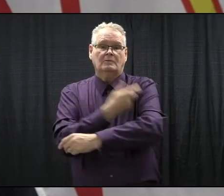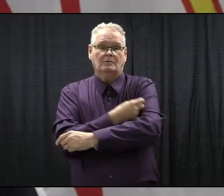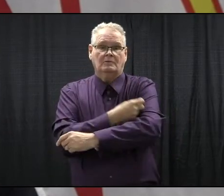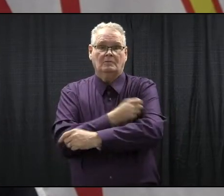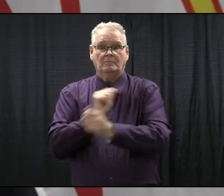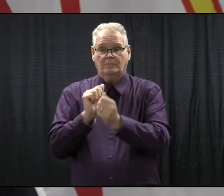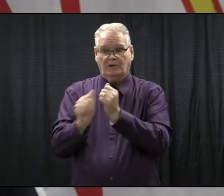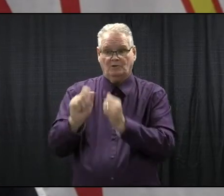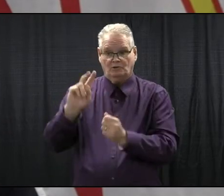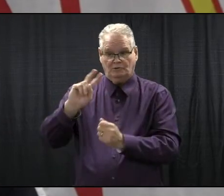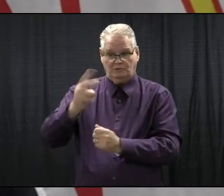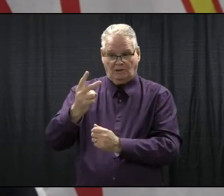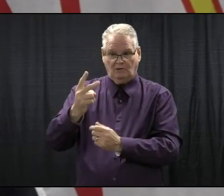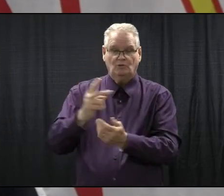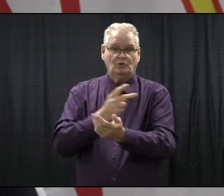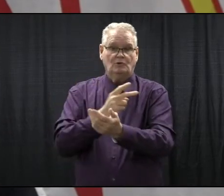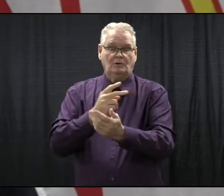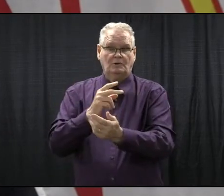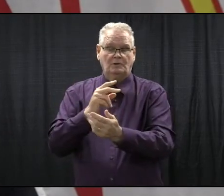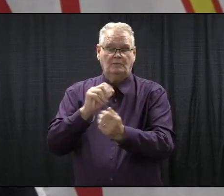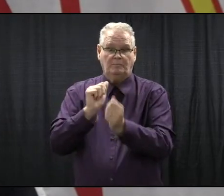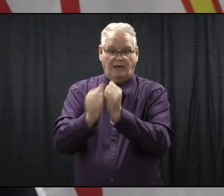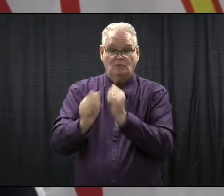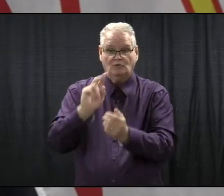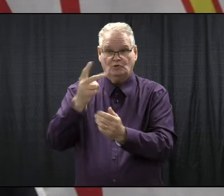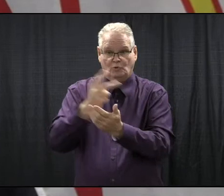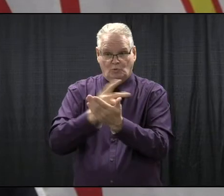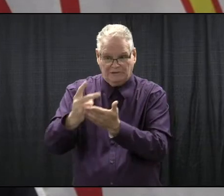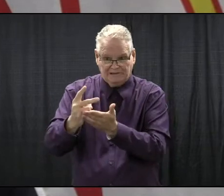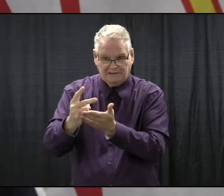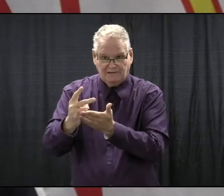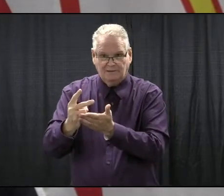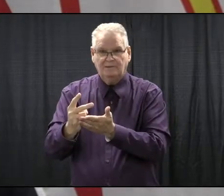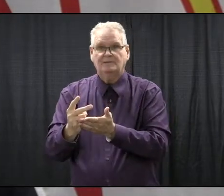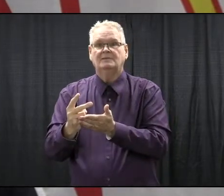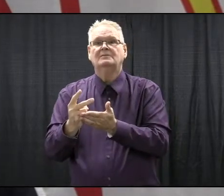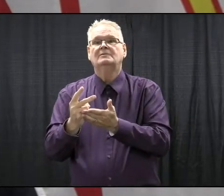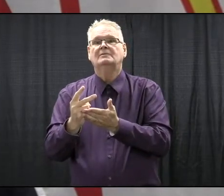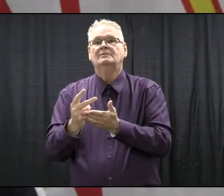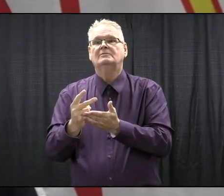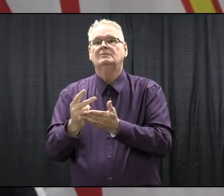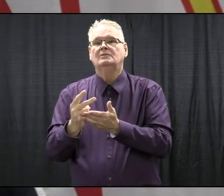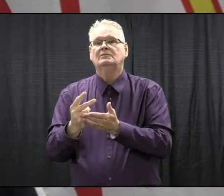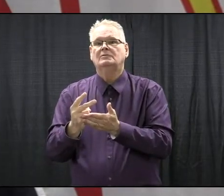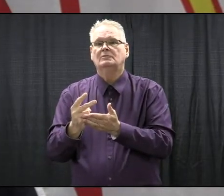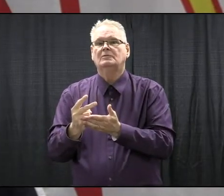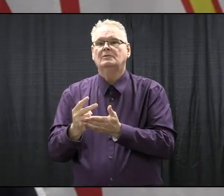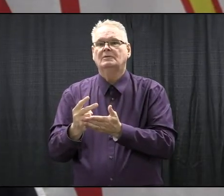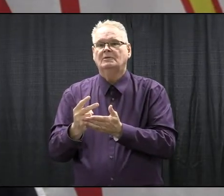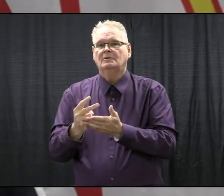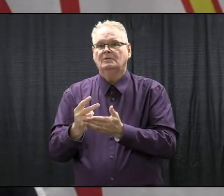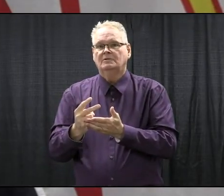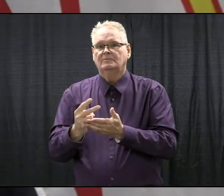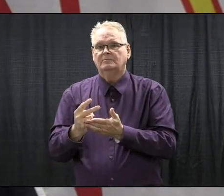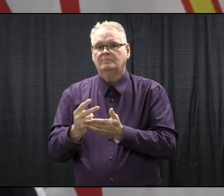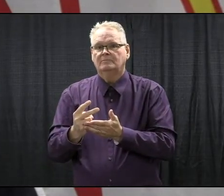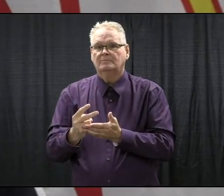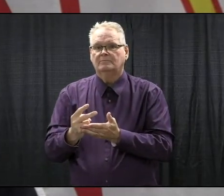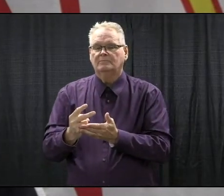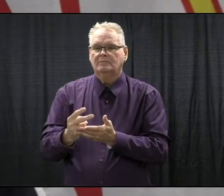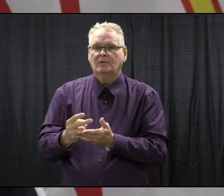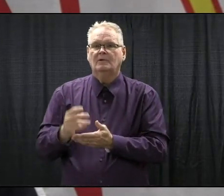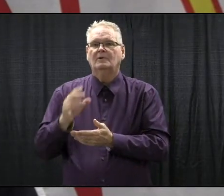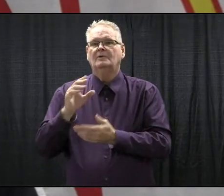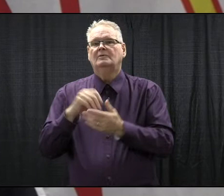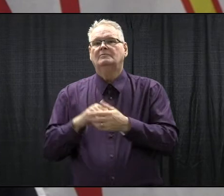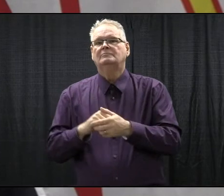dose, so 2 weeks past 50% of the population getting their second dose, we will be revising the mandatory mask policy.